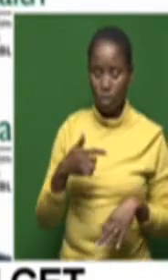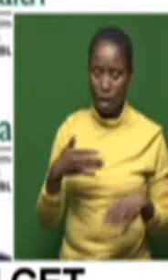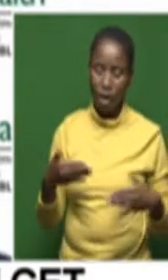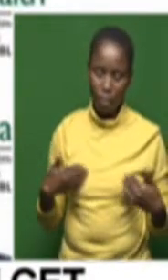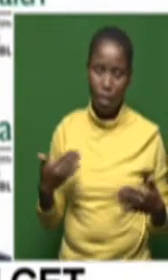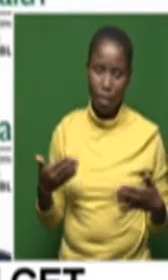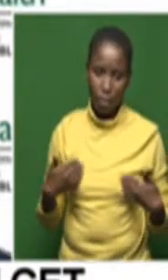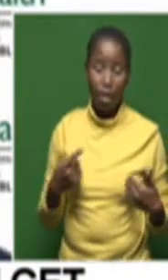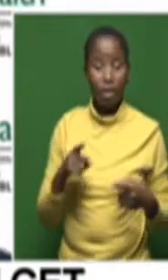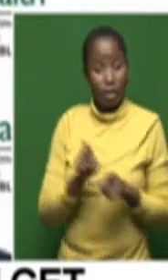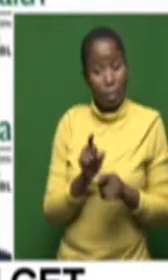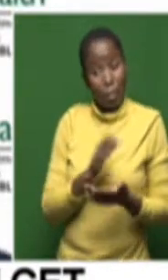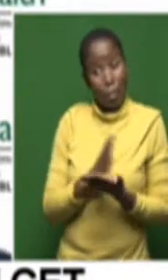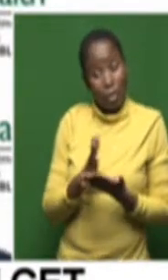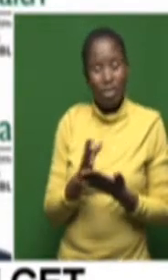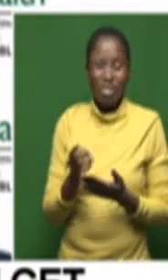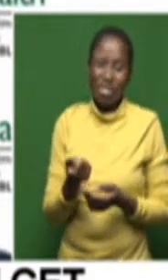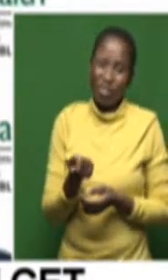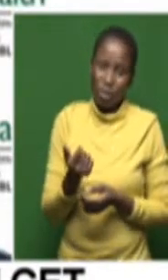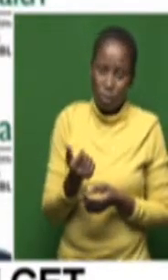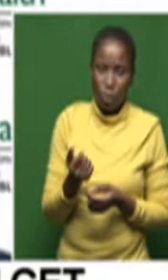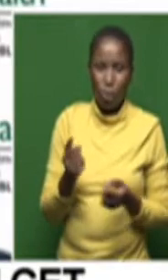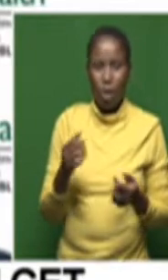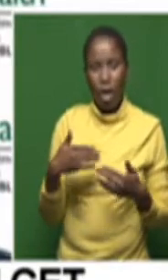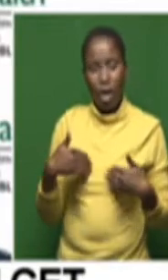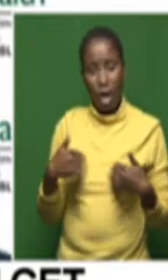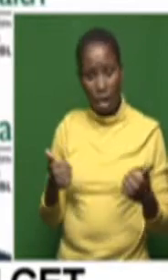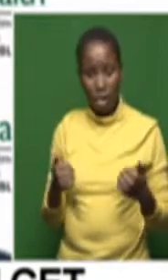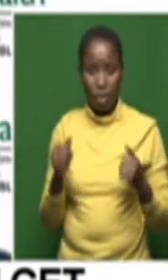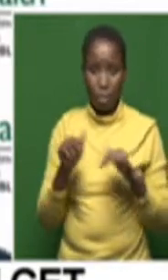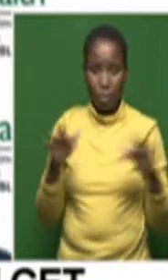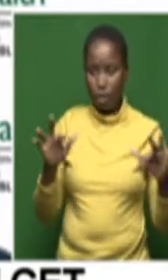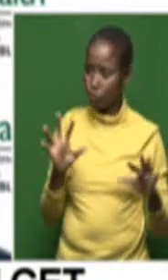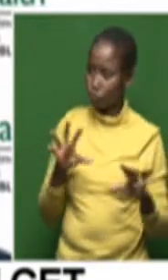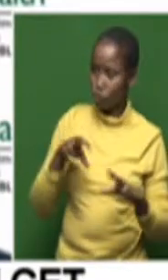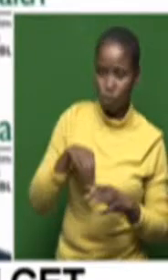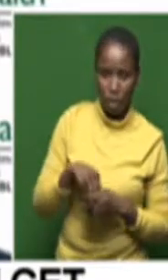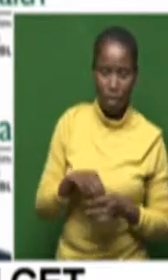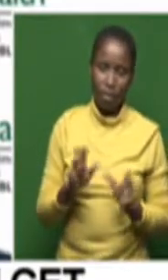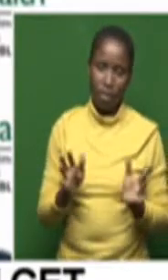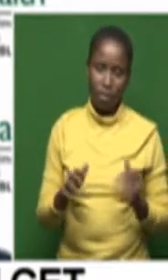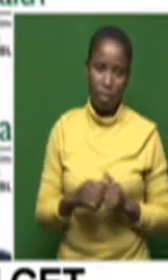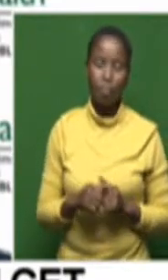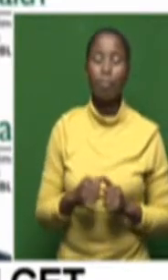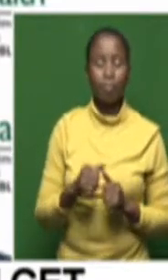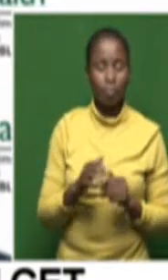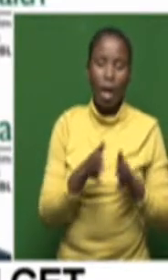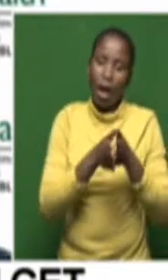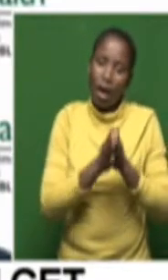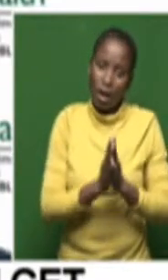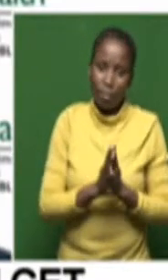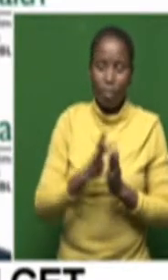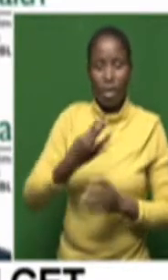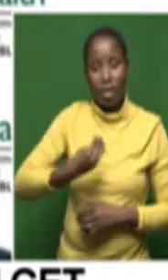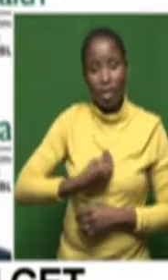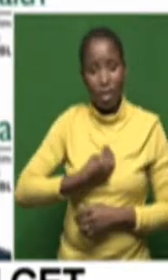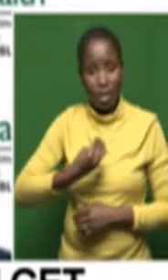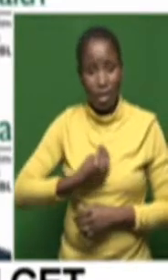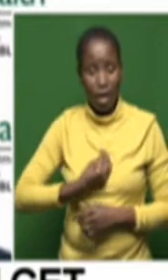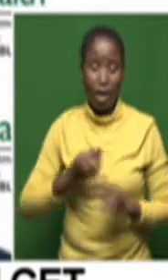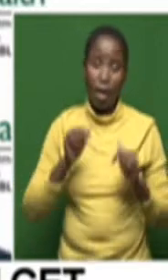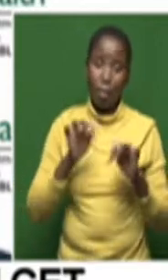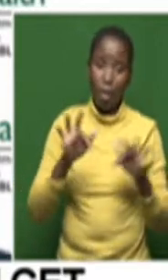a few of health professionals also joined in the fray. We urge our young people